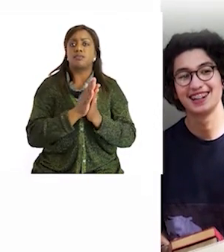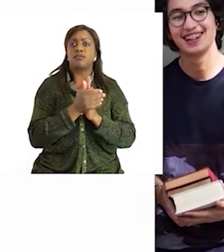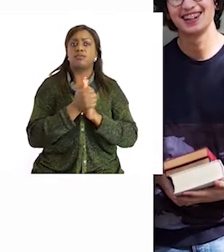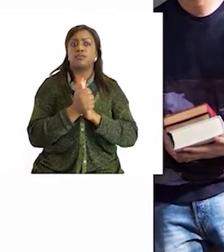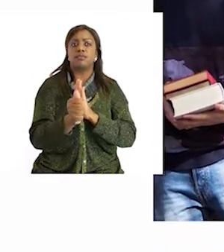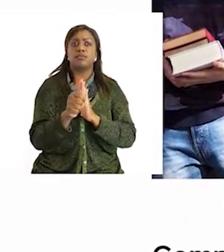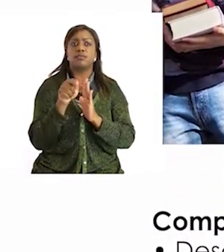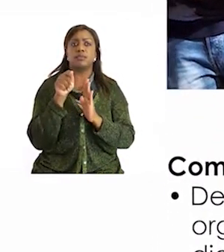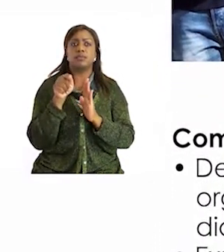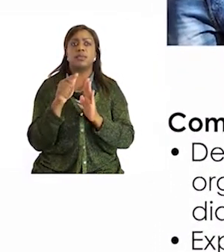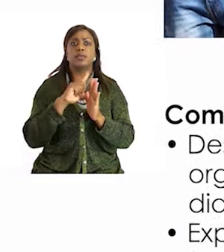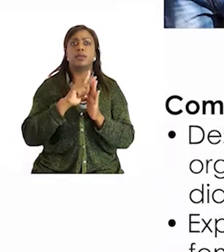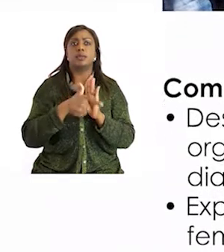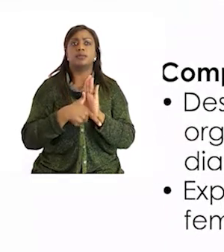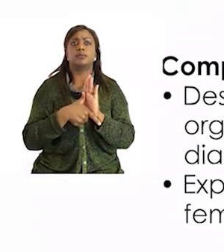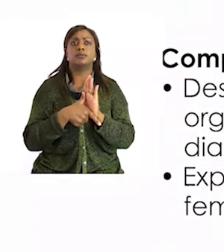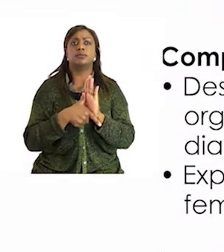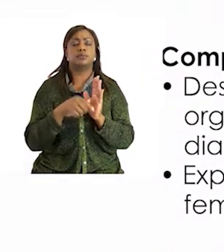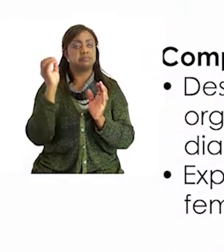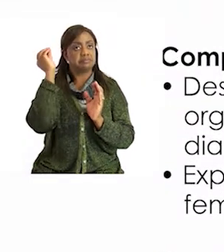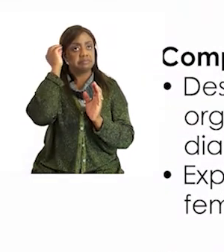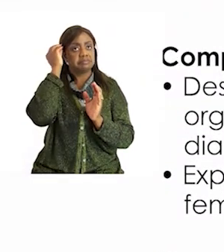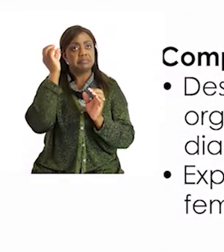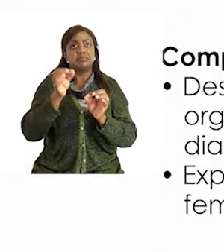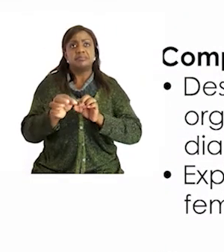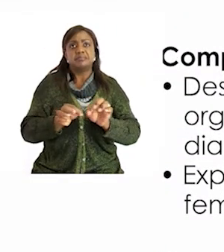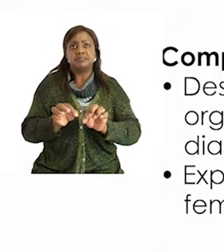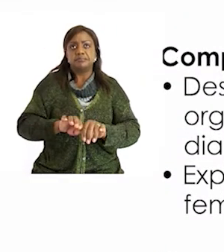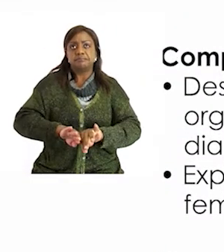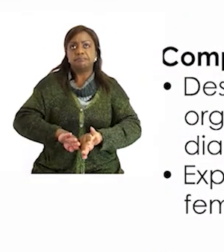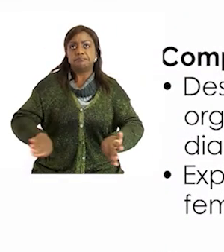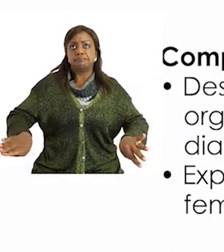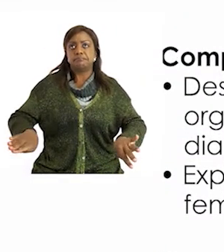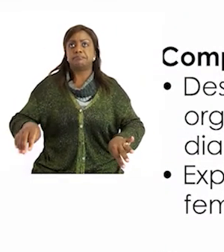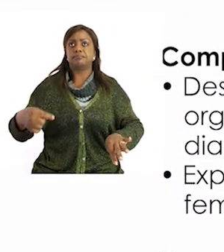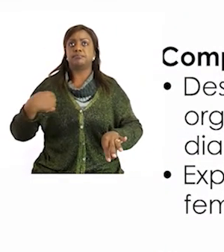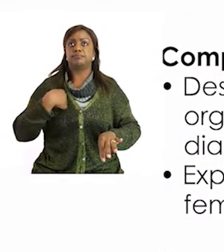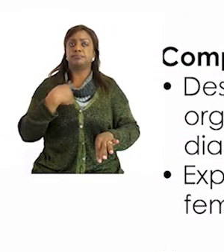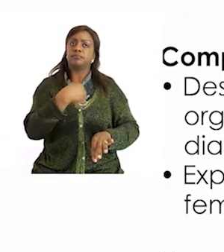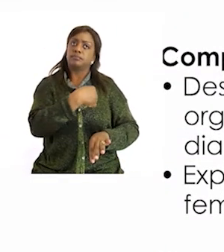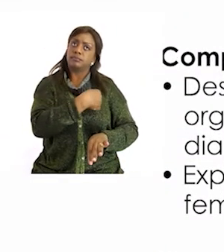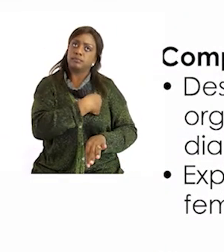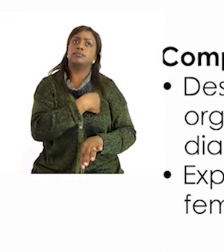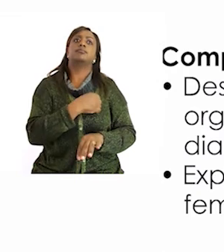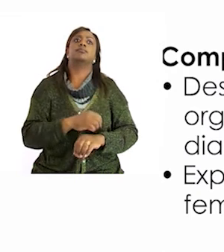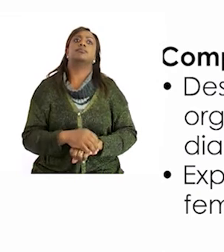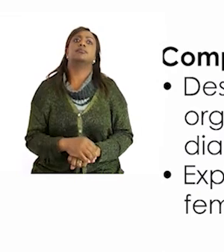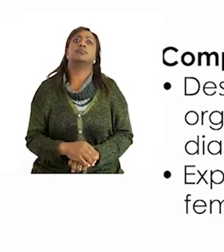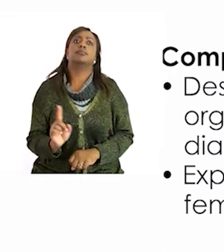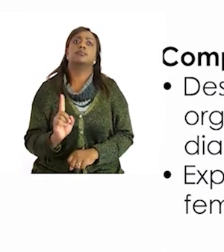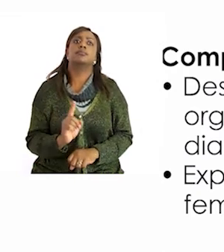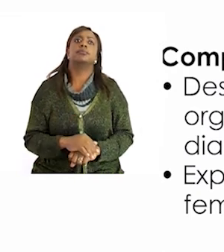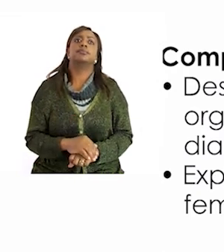we will encounter during this lesson? You should be able to describe the differences between the reproductive organs of a male and female